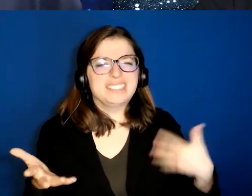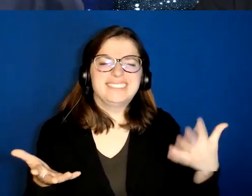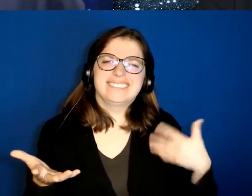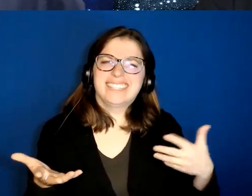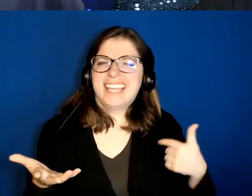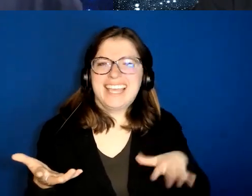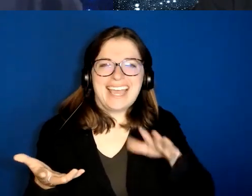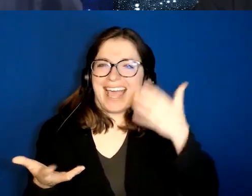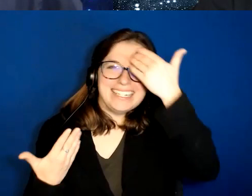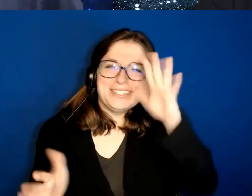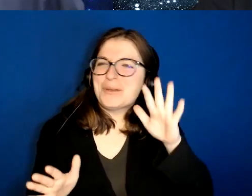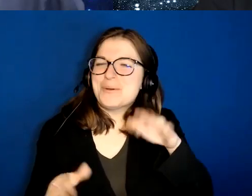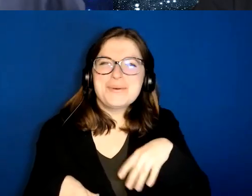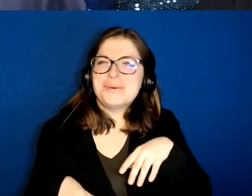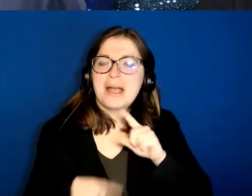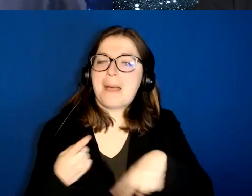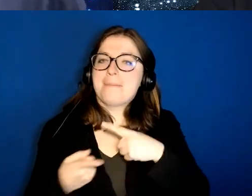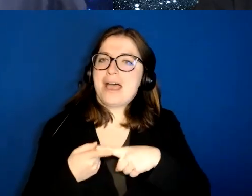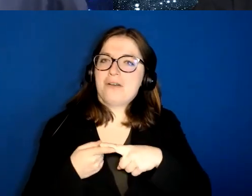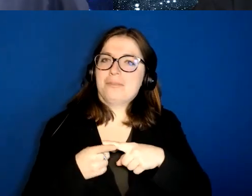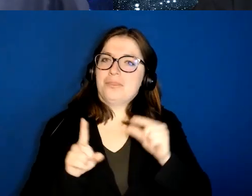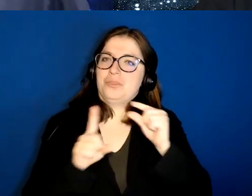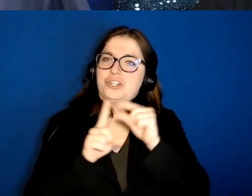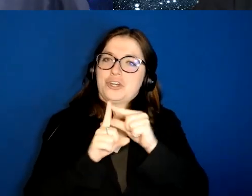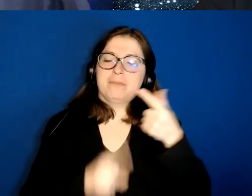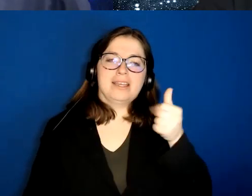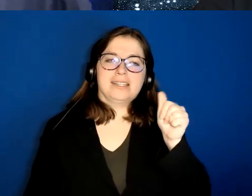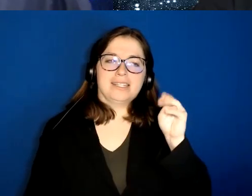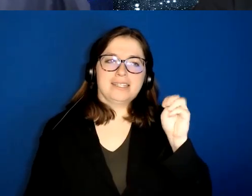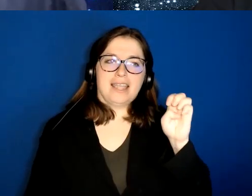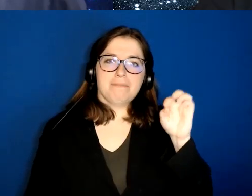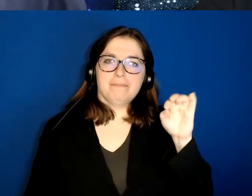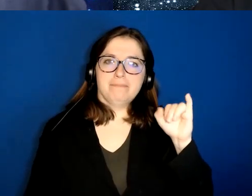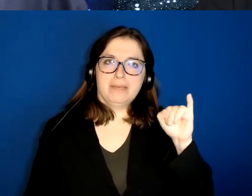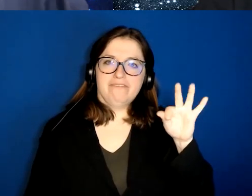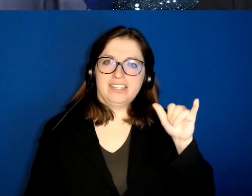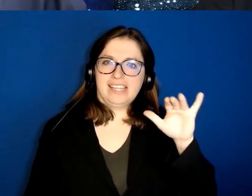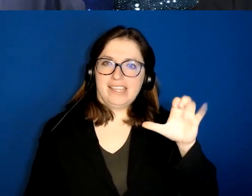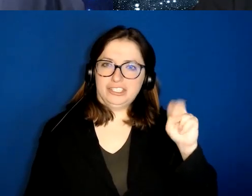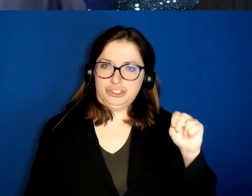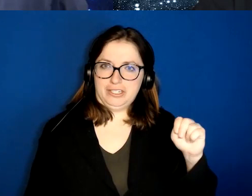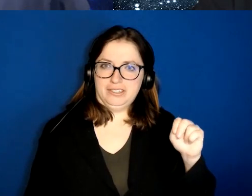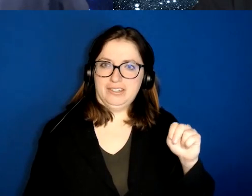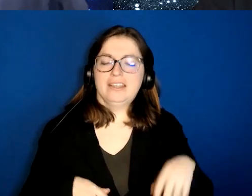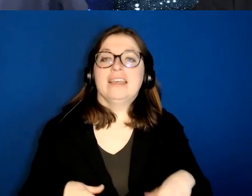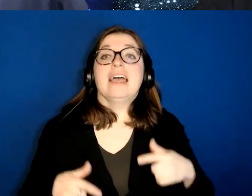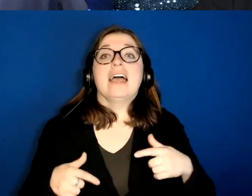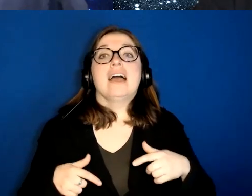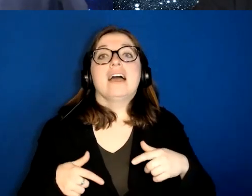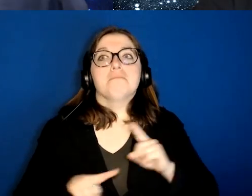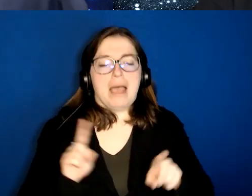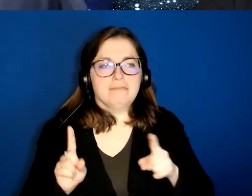I didn't really know about the term gamification about classes when I started doing what people would call